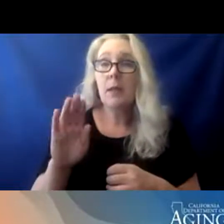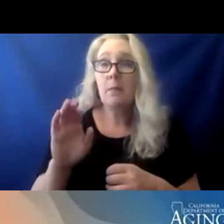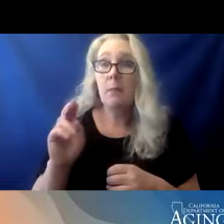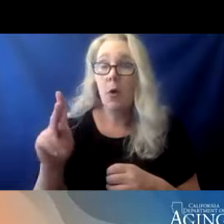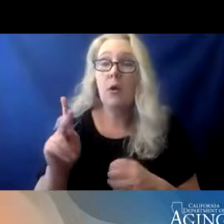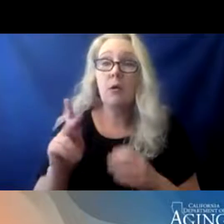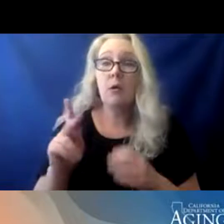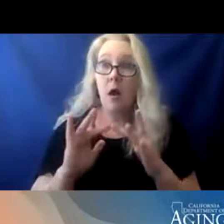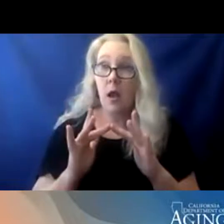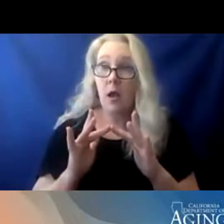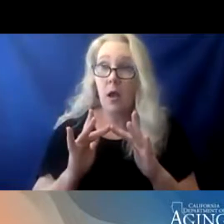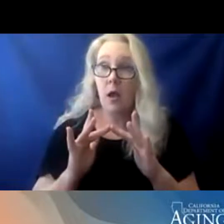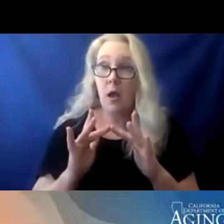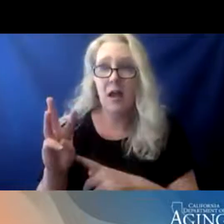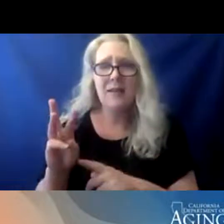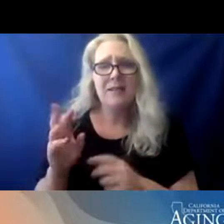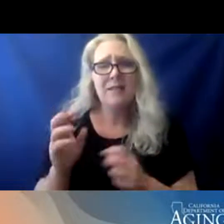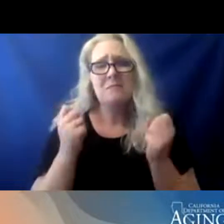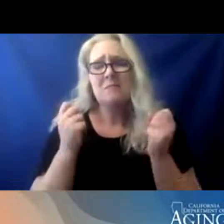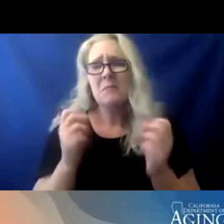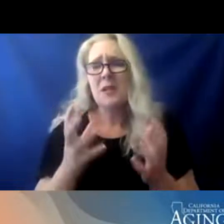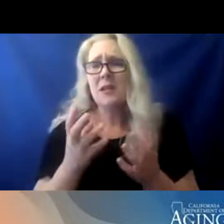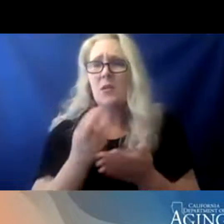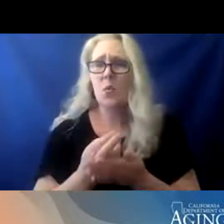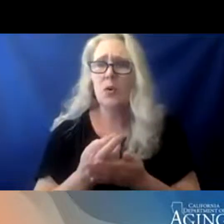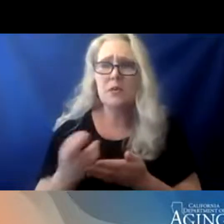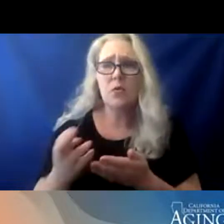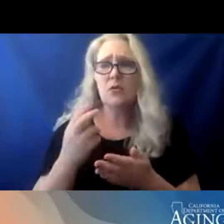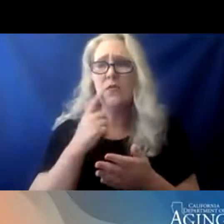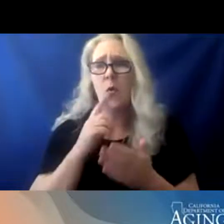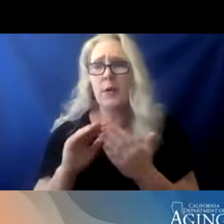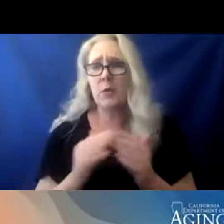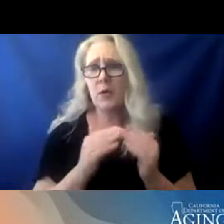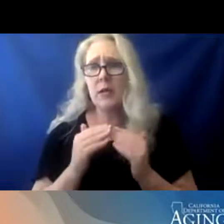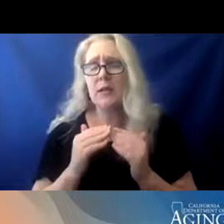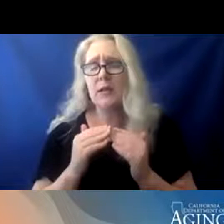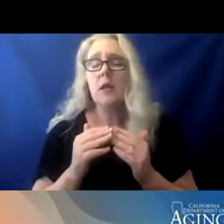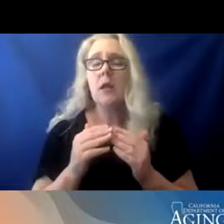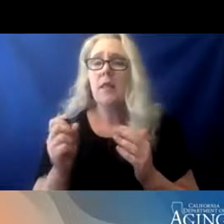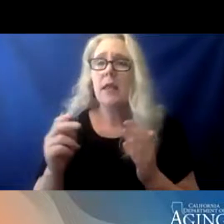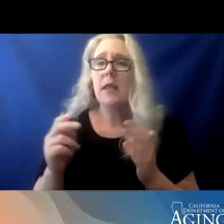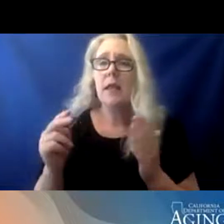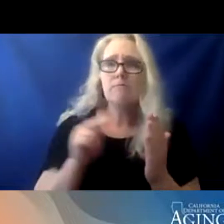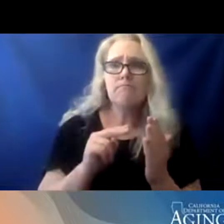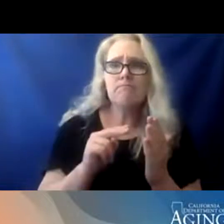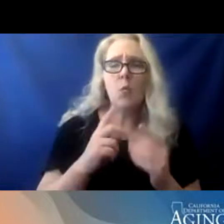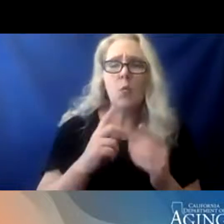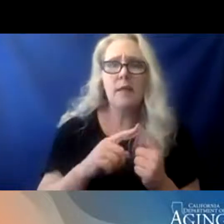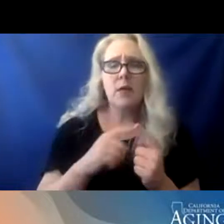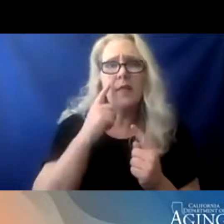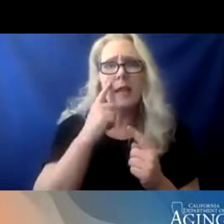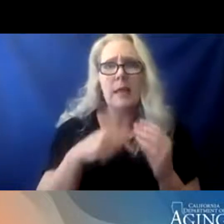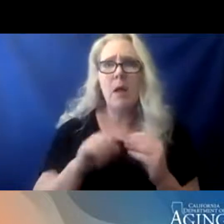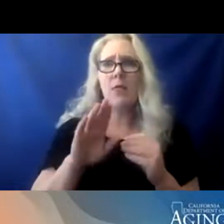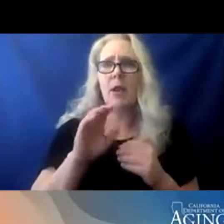dozens of fantastic resources for communities to refer to when they're developing their own age-friendly plans or their own local master plan